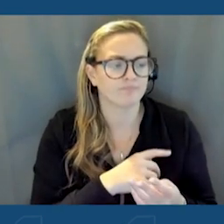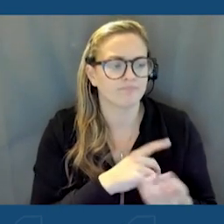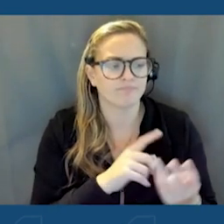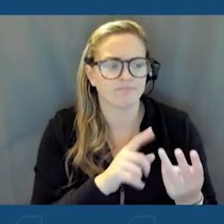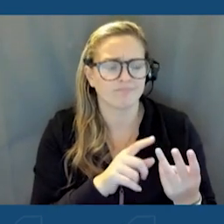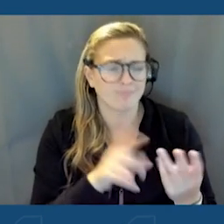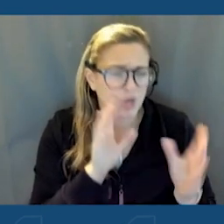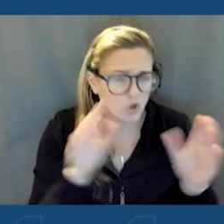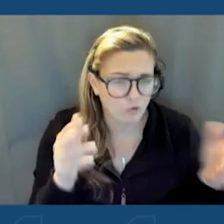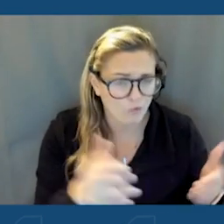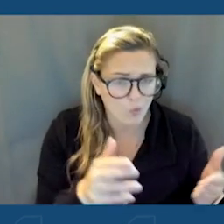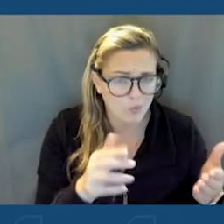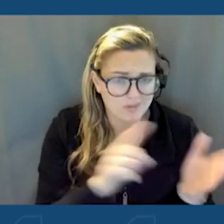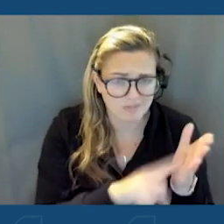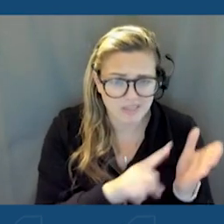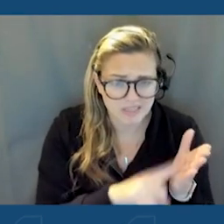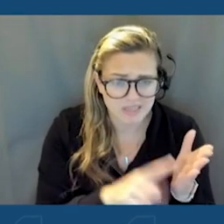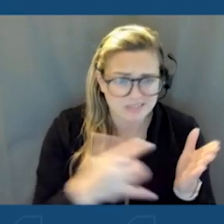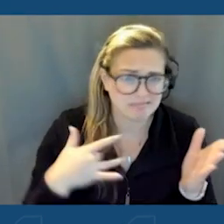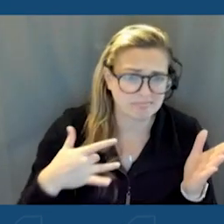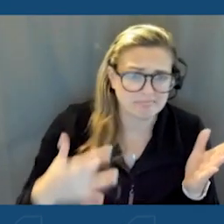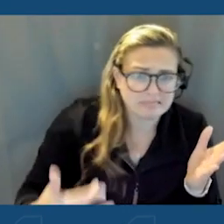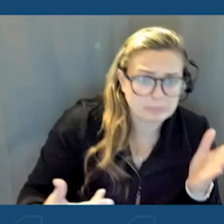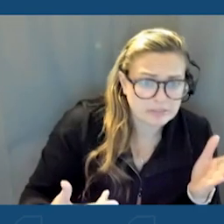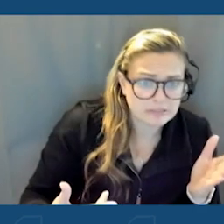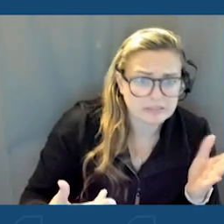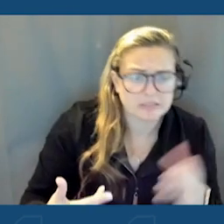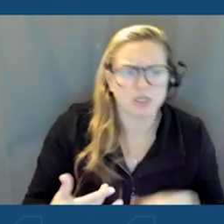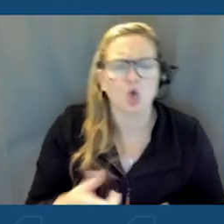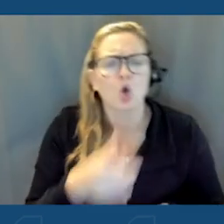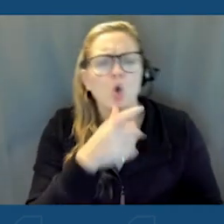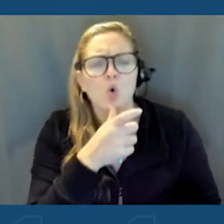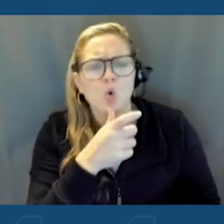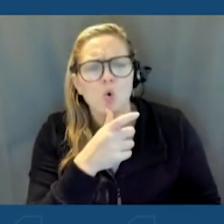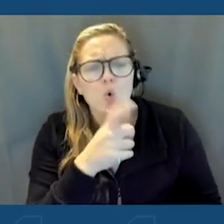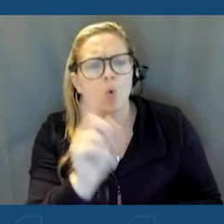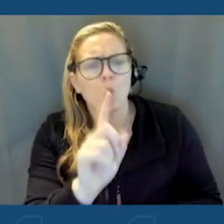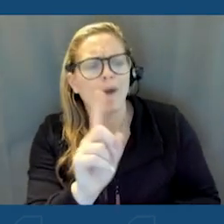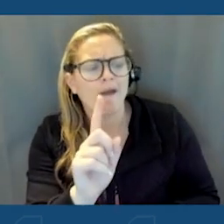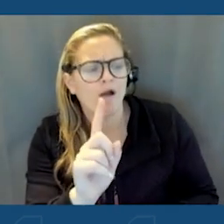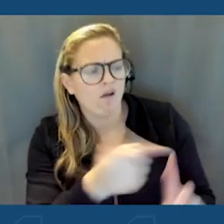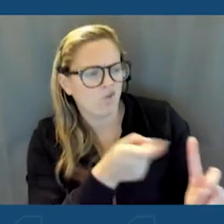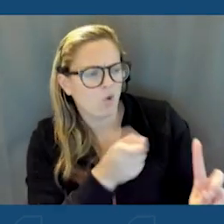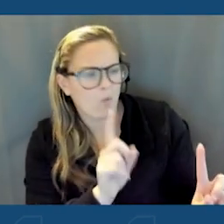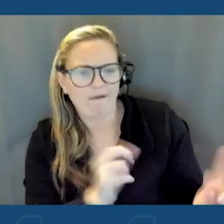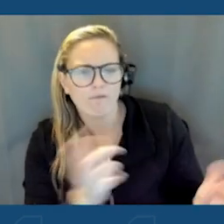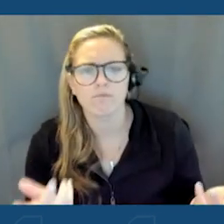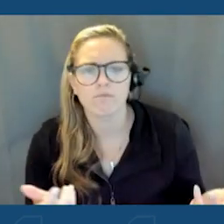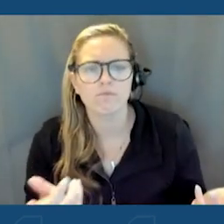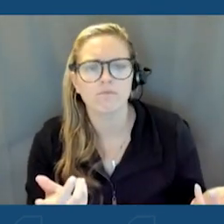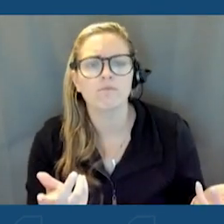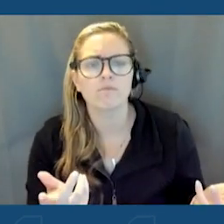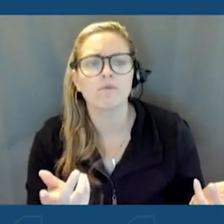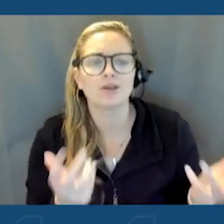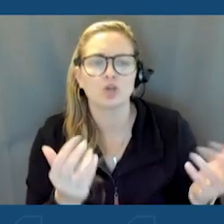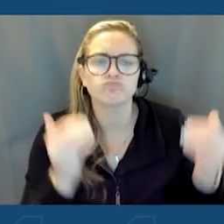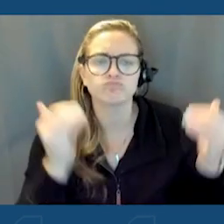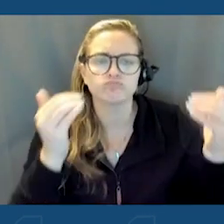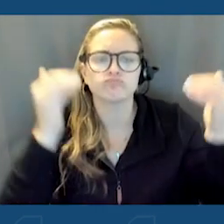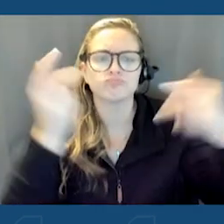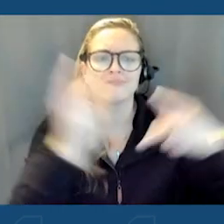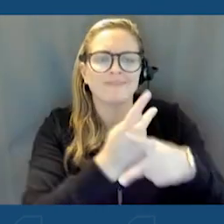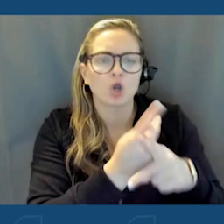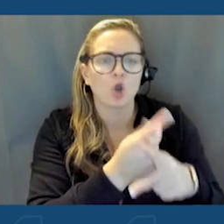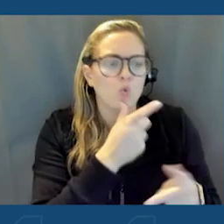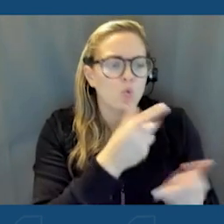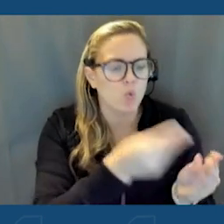focus investigatively traditionally has been where is the source of the narcotics, and you move up the chain, the distribution